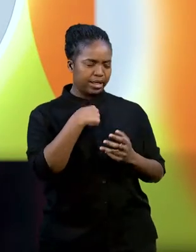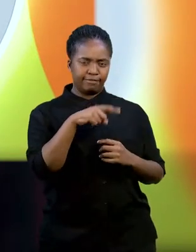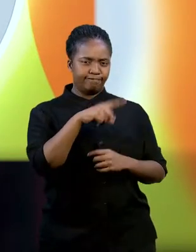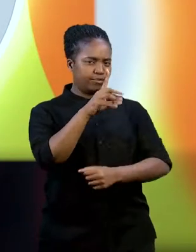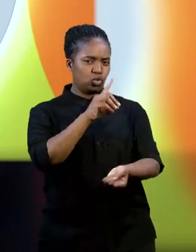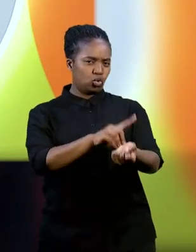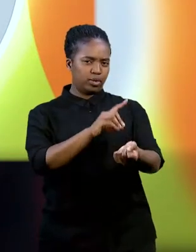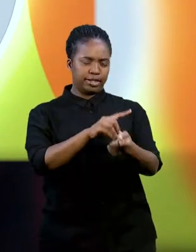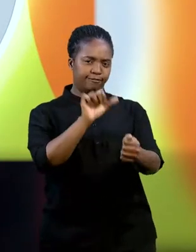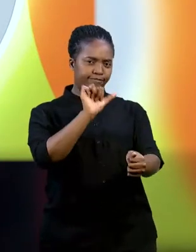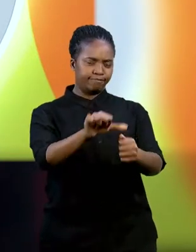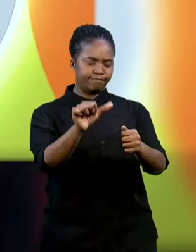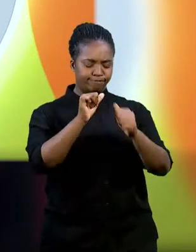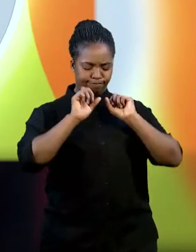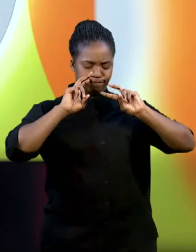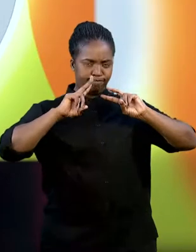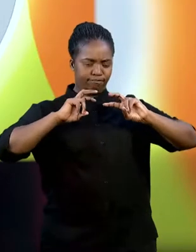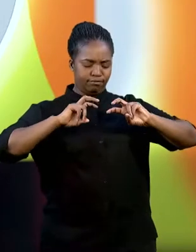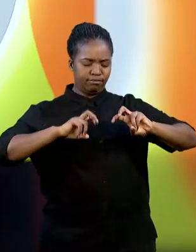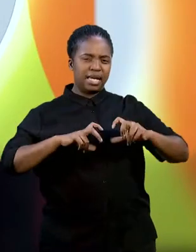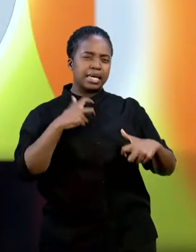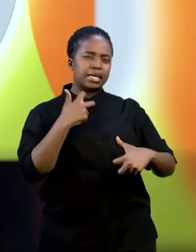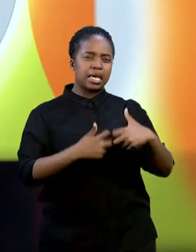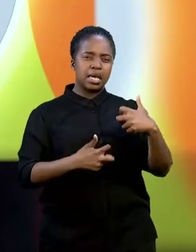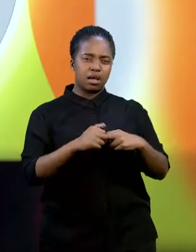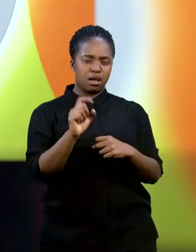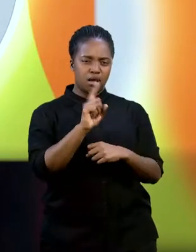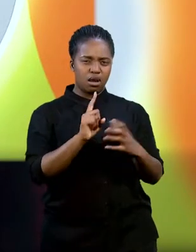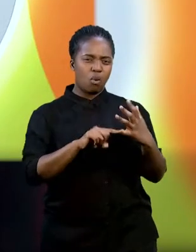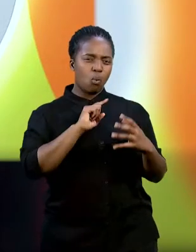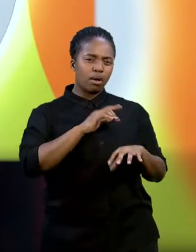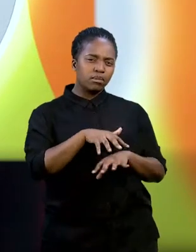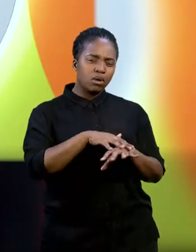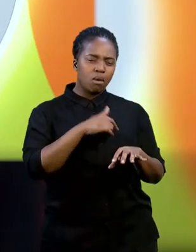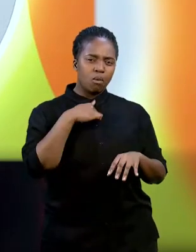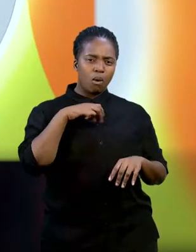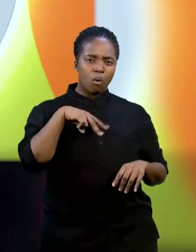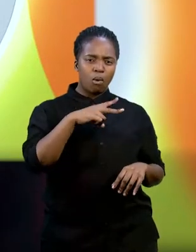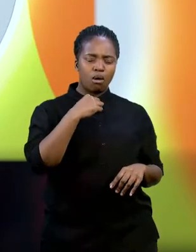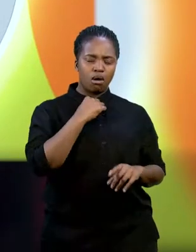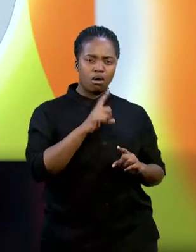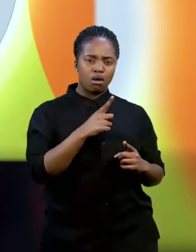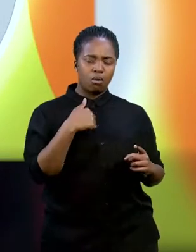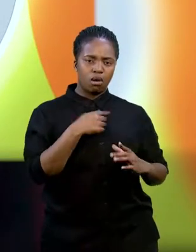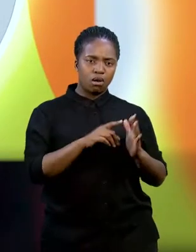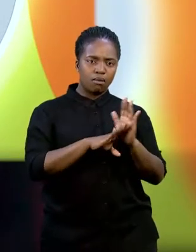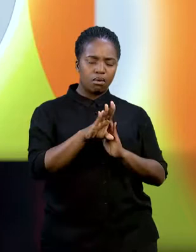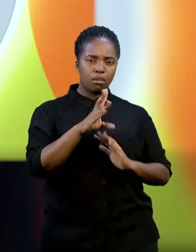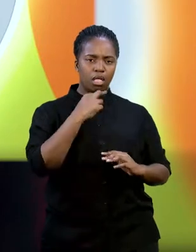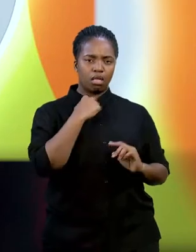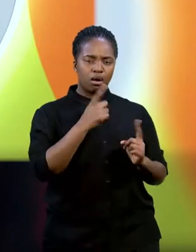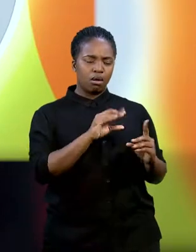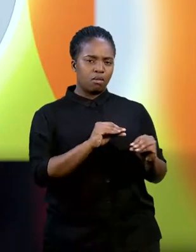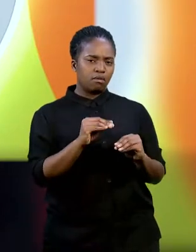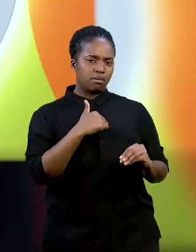ba ngisa di doctoring ho ba tlo bona gore ke eng ntwe e tsa gore ke be slow in development ya